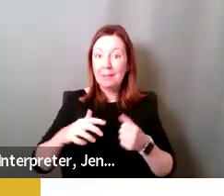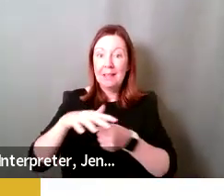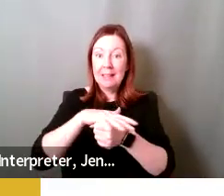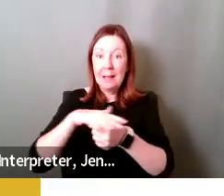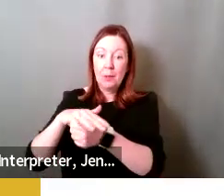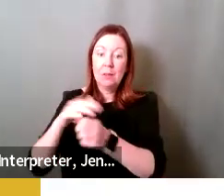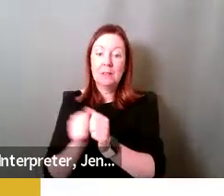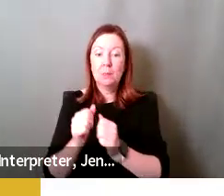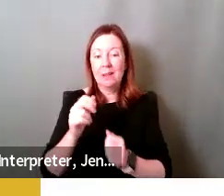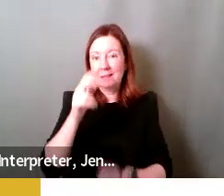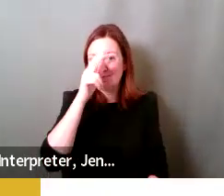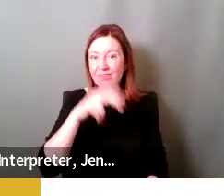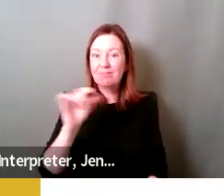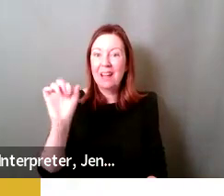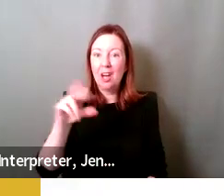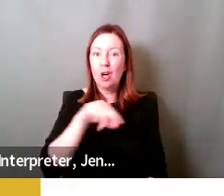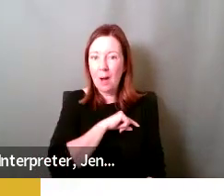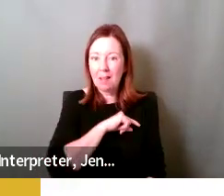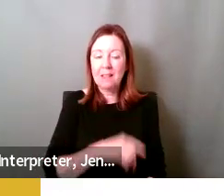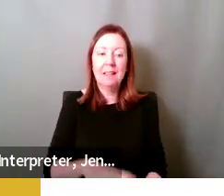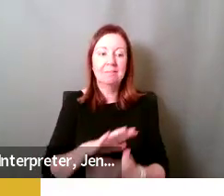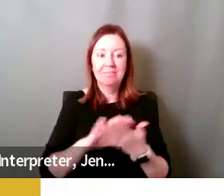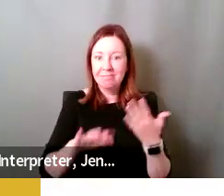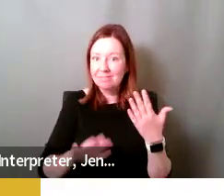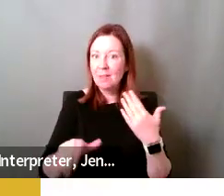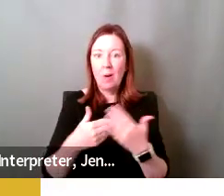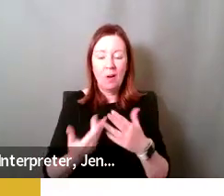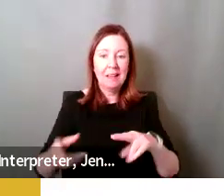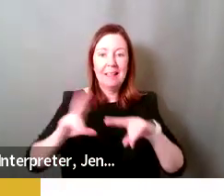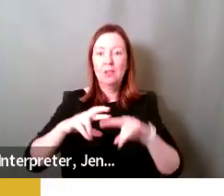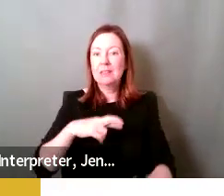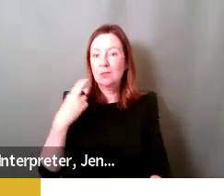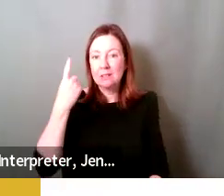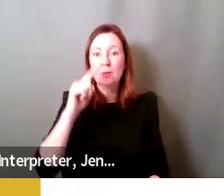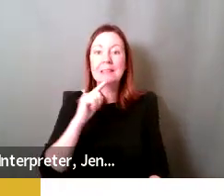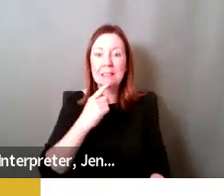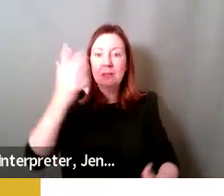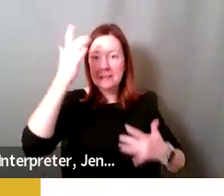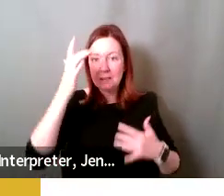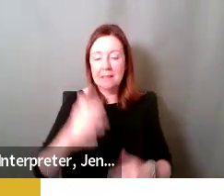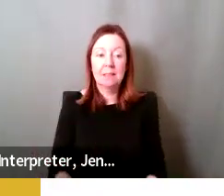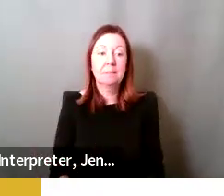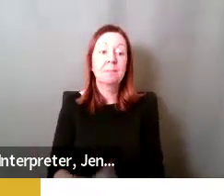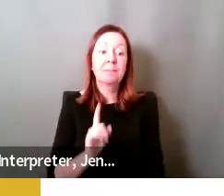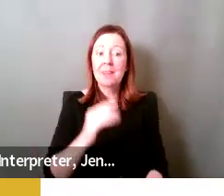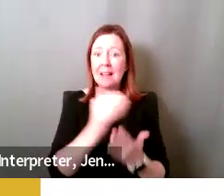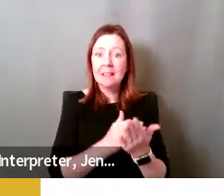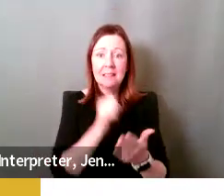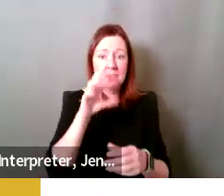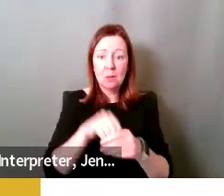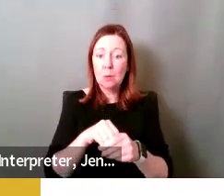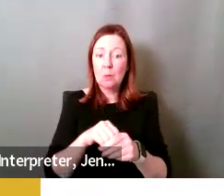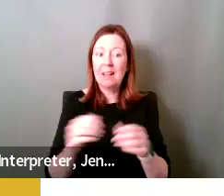neighborhoods with poor air quality. So these all have increased risk of serious illness. And this list doesn't